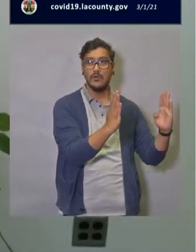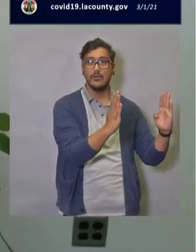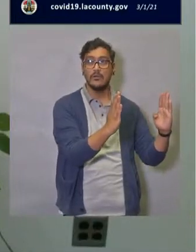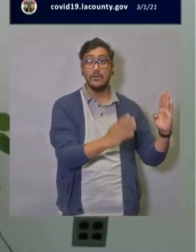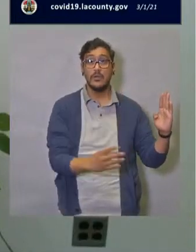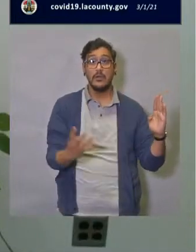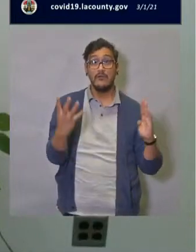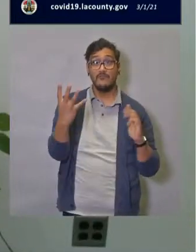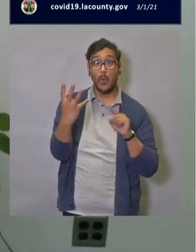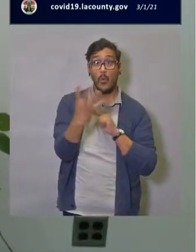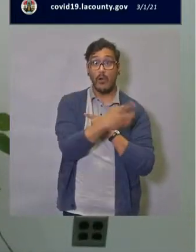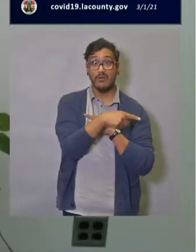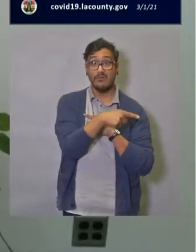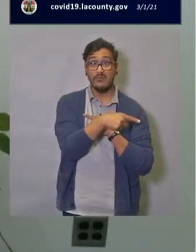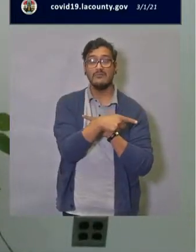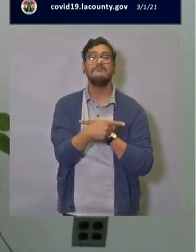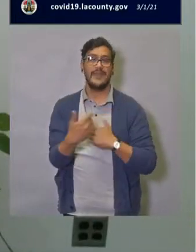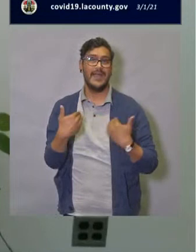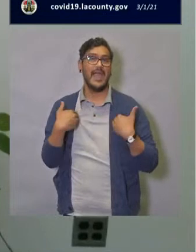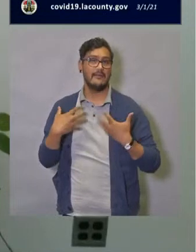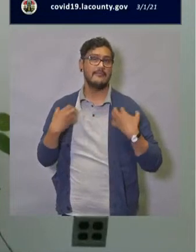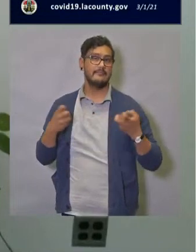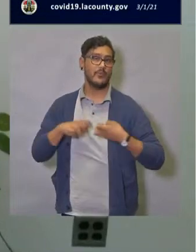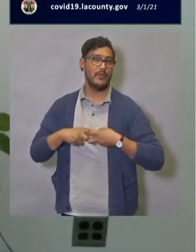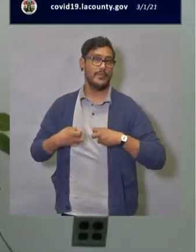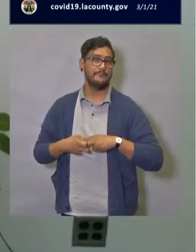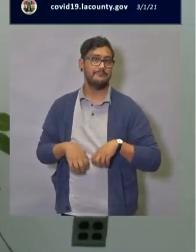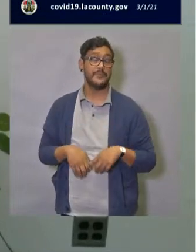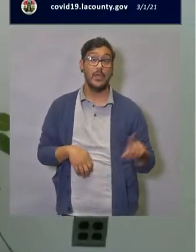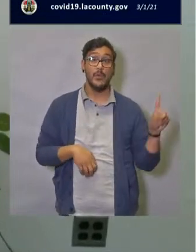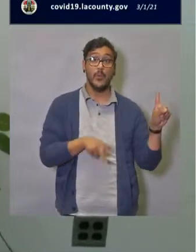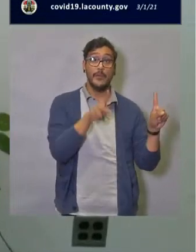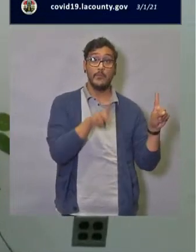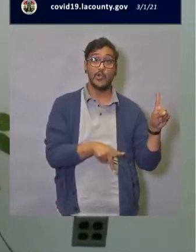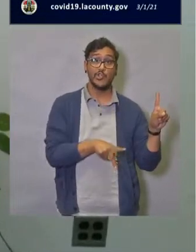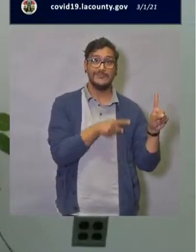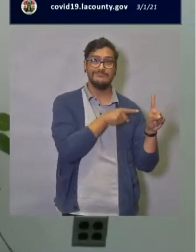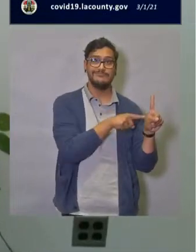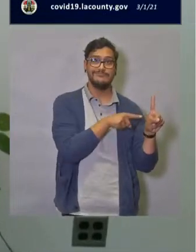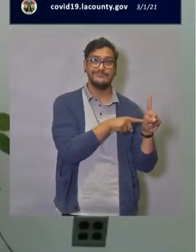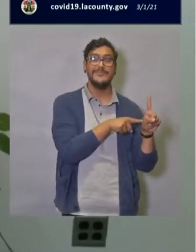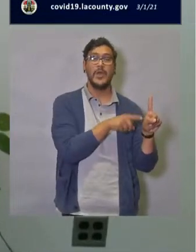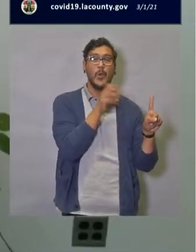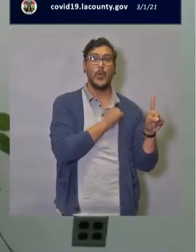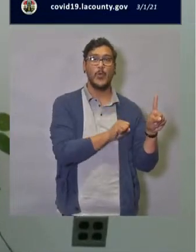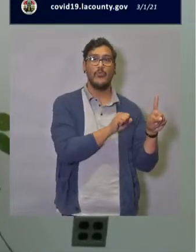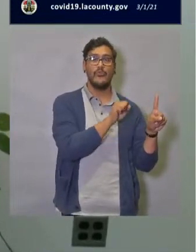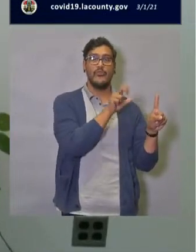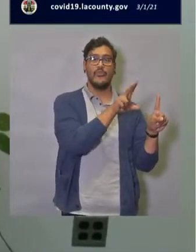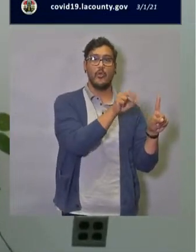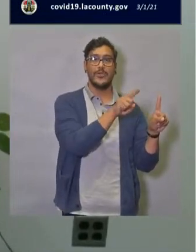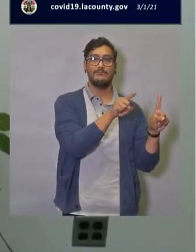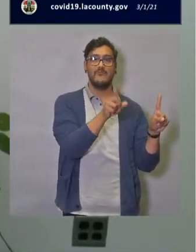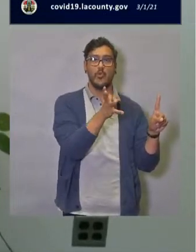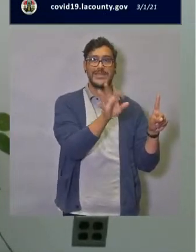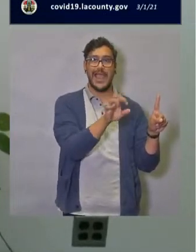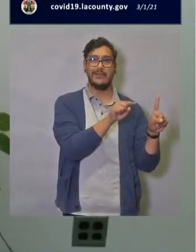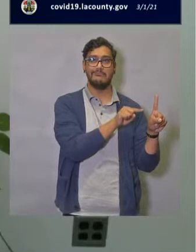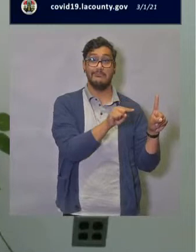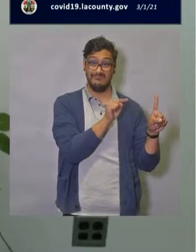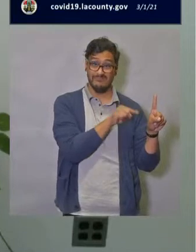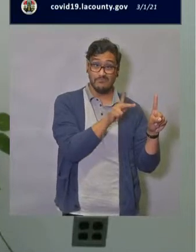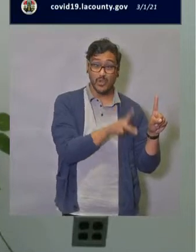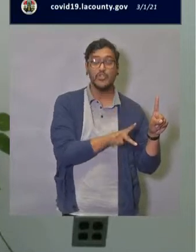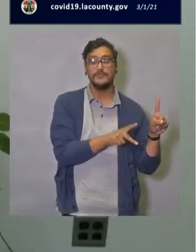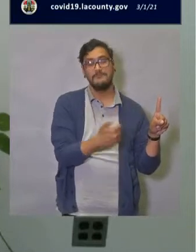4 people had underlying health conditions. 1 person who died was between the ages of 30 and 49, and this person